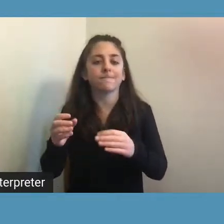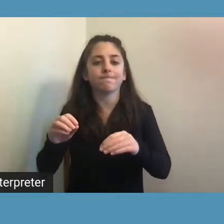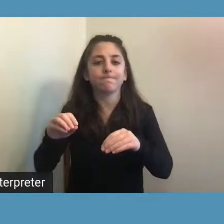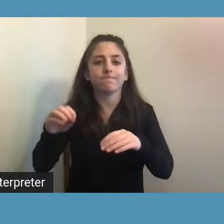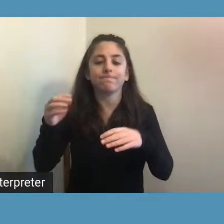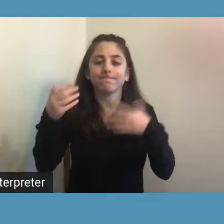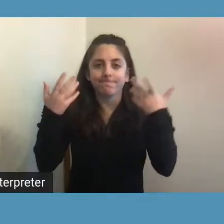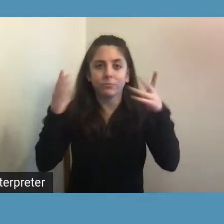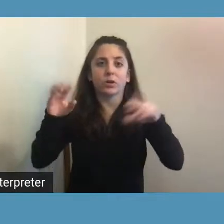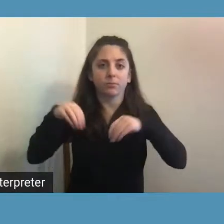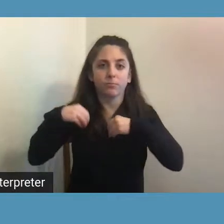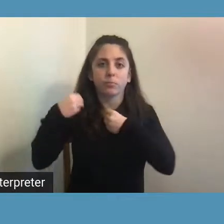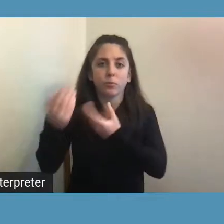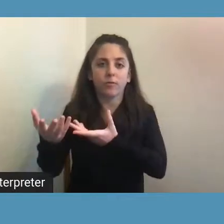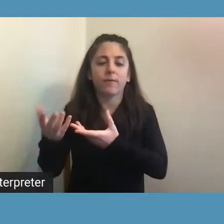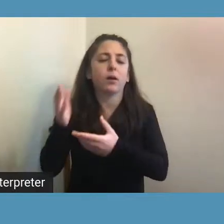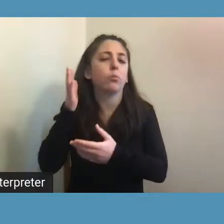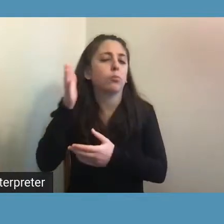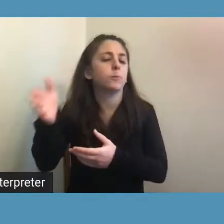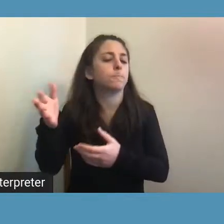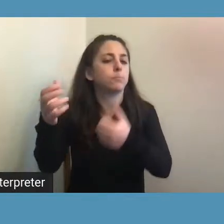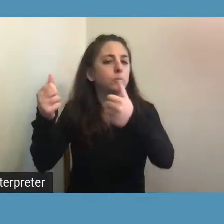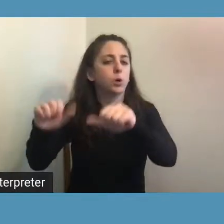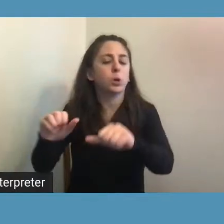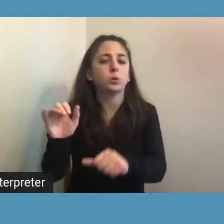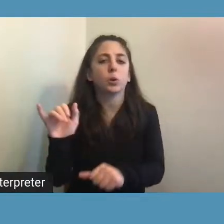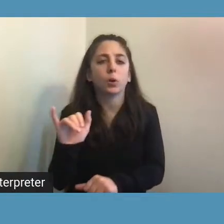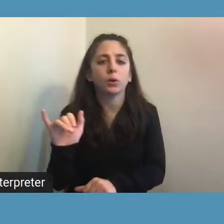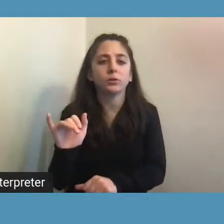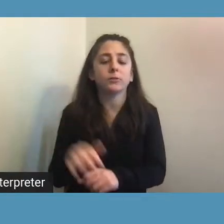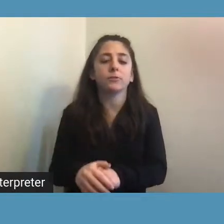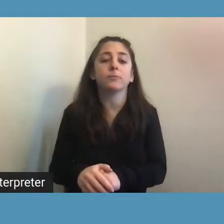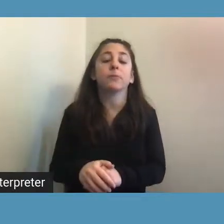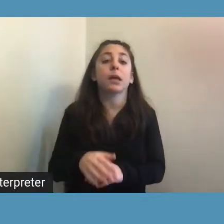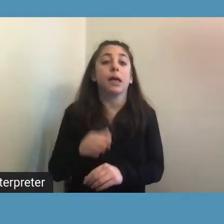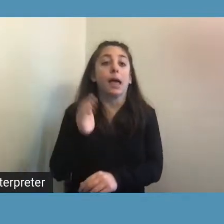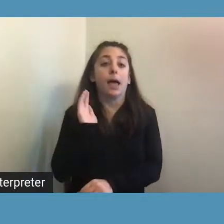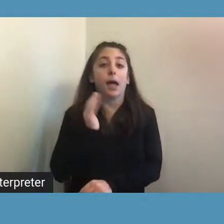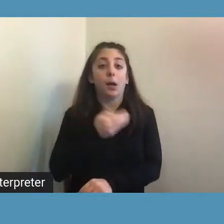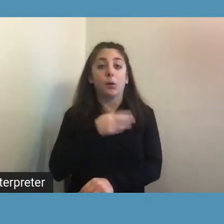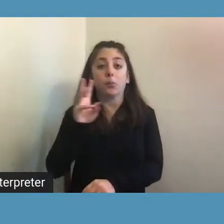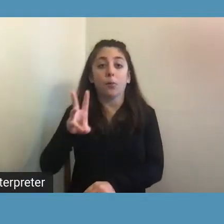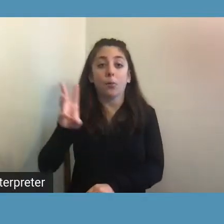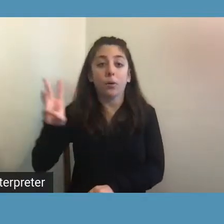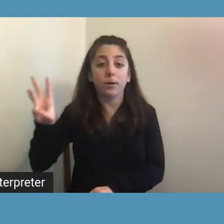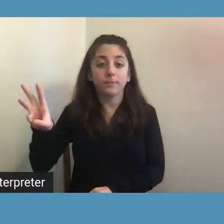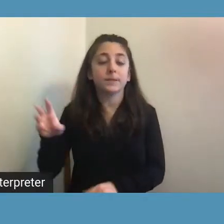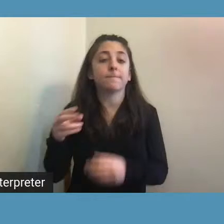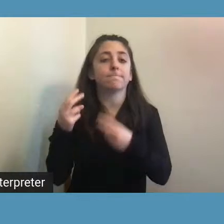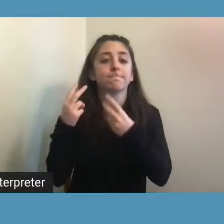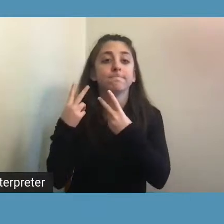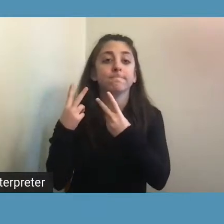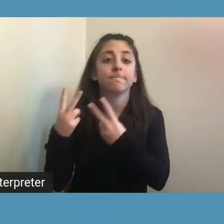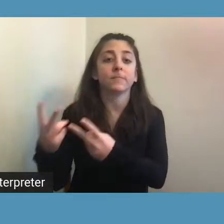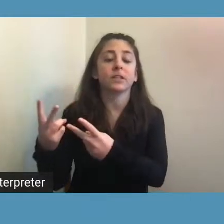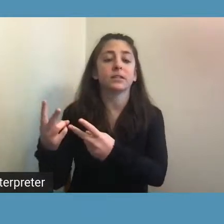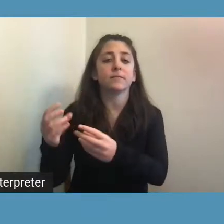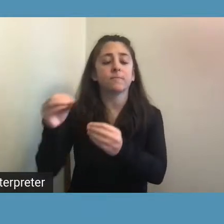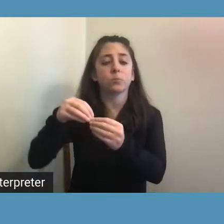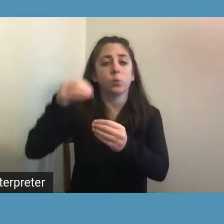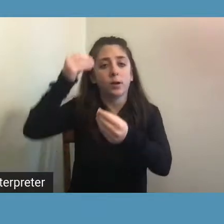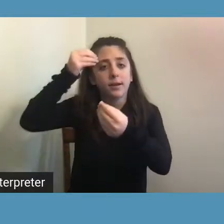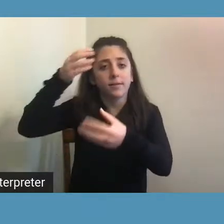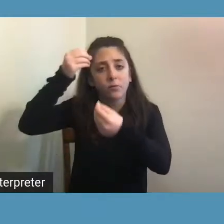few weeks. So stay tuned to museum-hub.org for more information on those toolkits and for upcoming